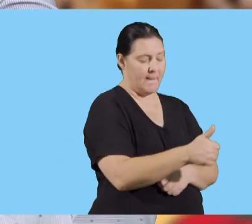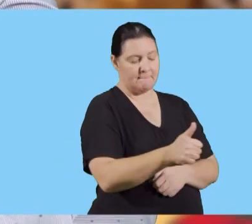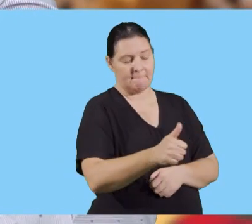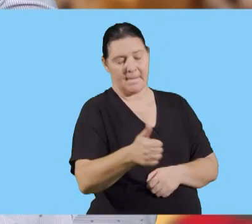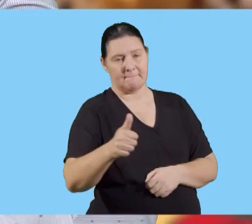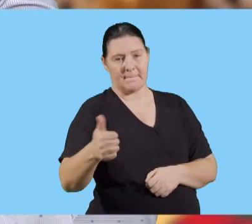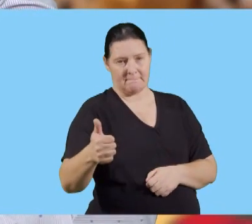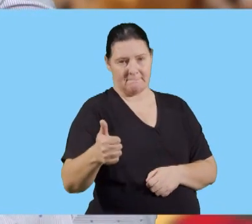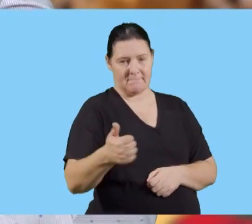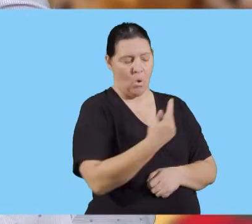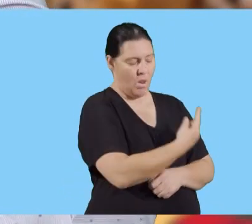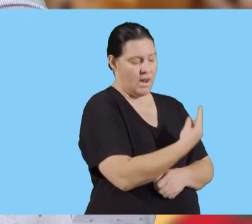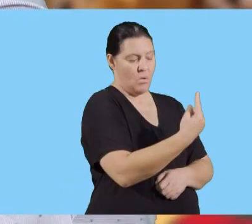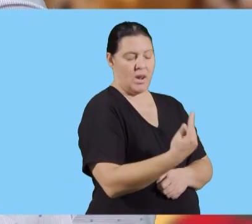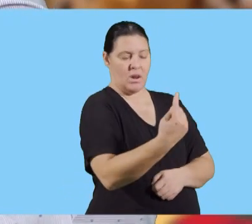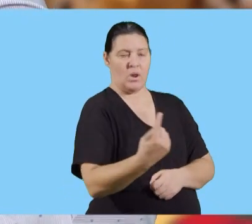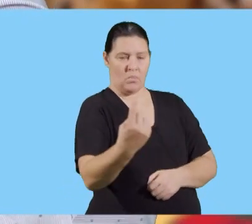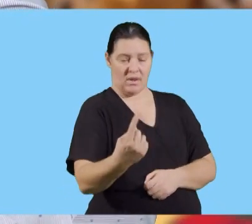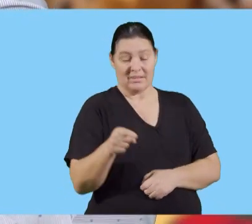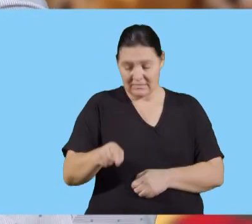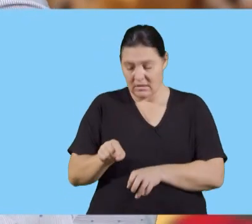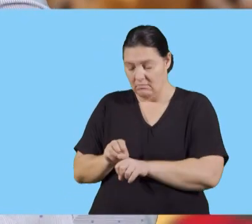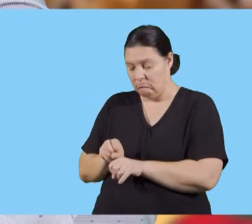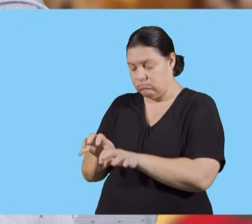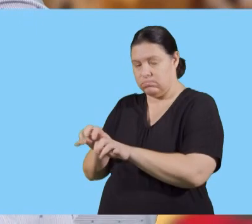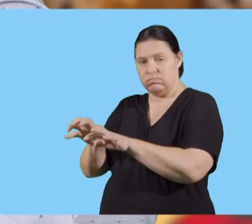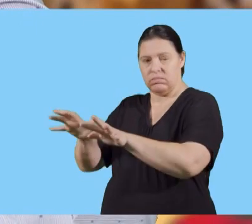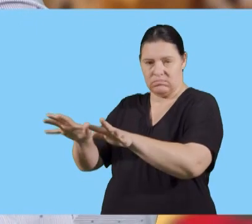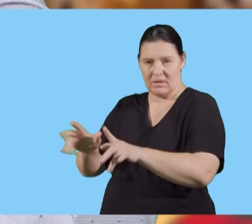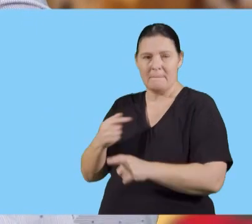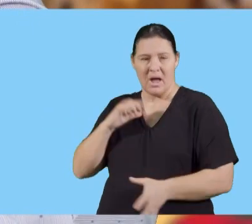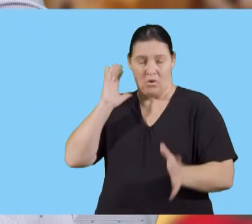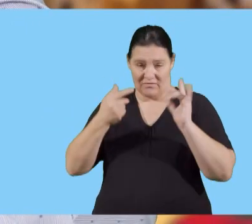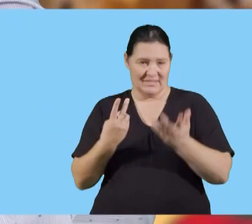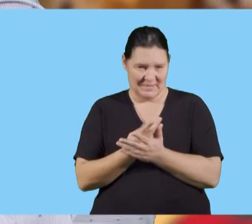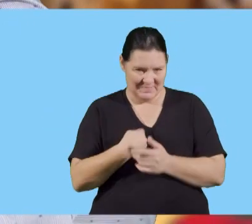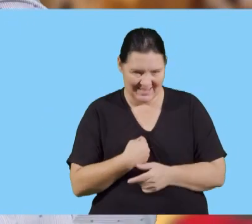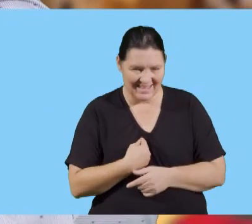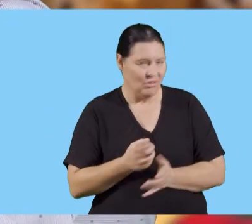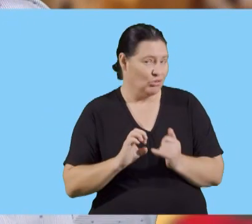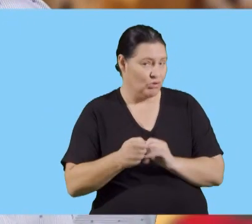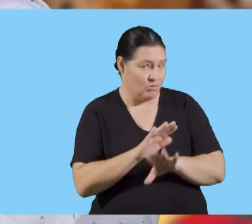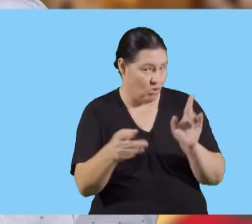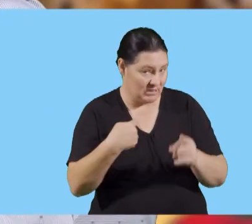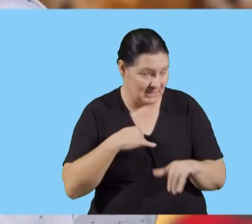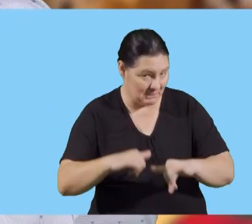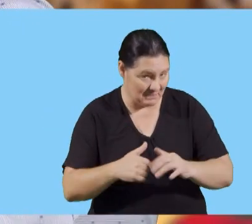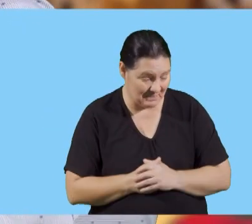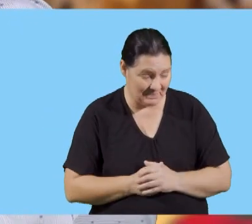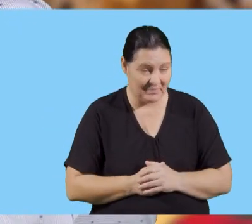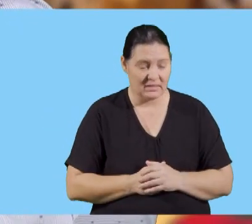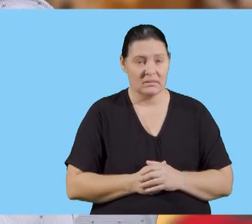energy from one organism to the next. So those are the two. I also confused them there, so try not to be me.